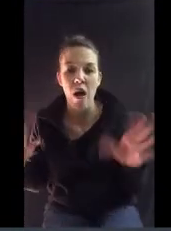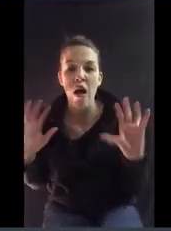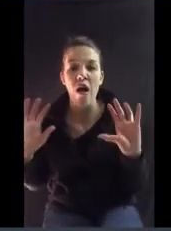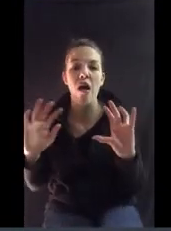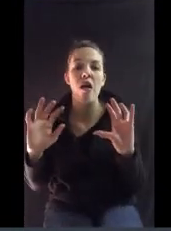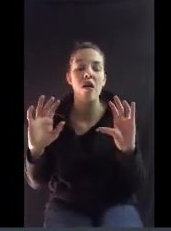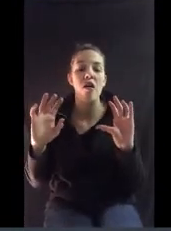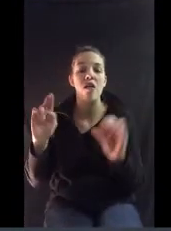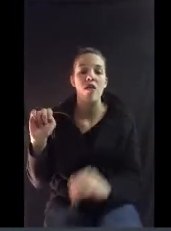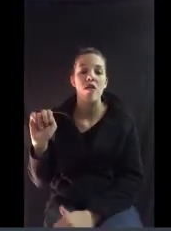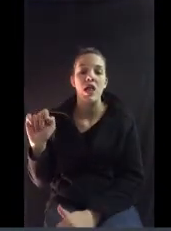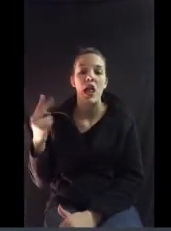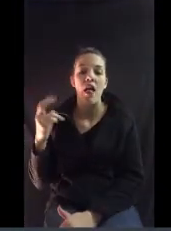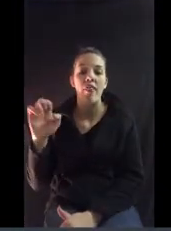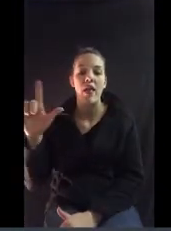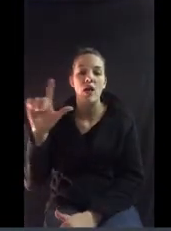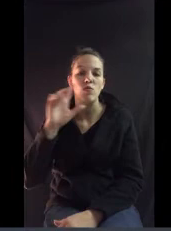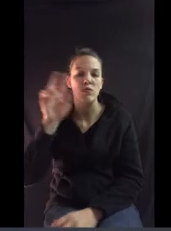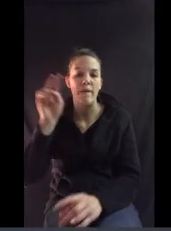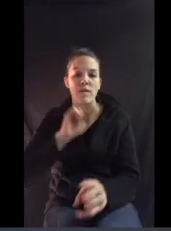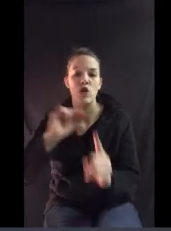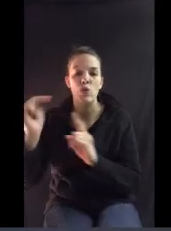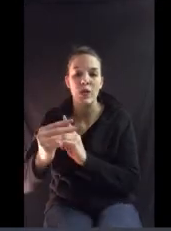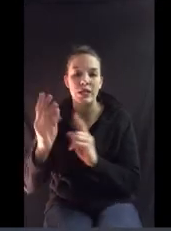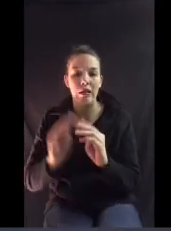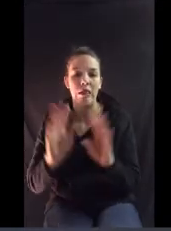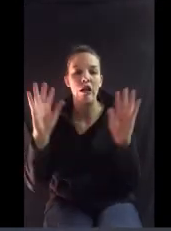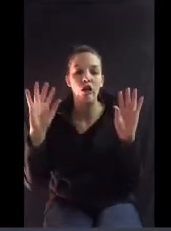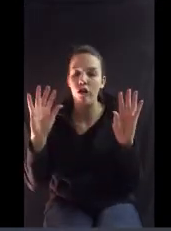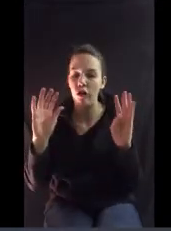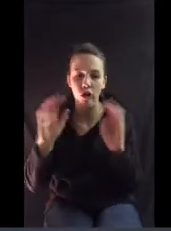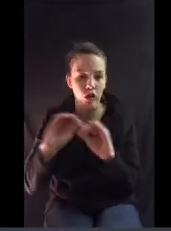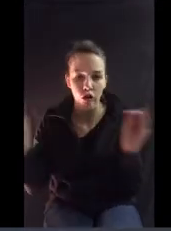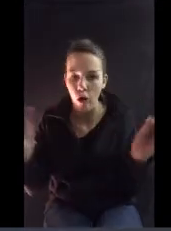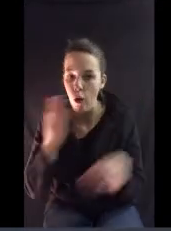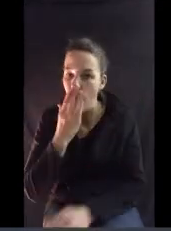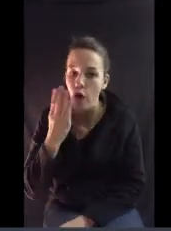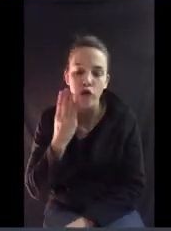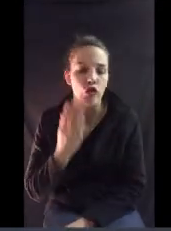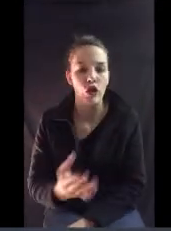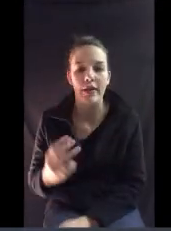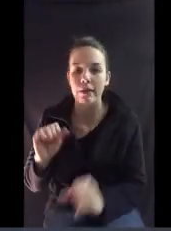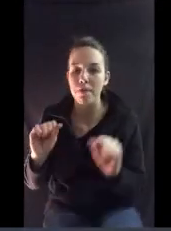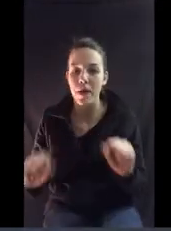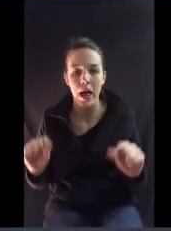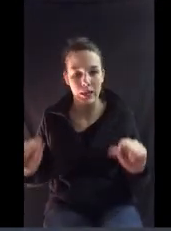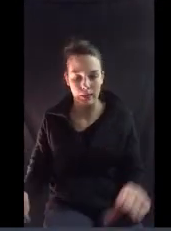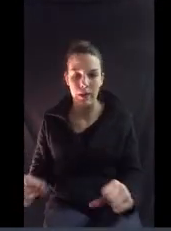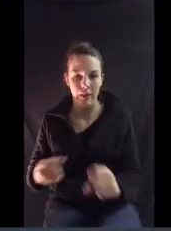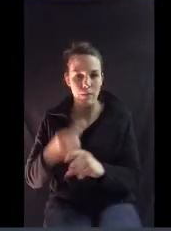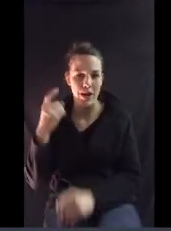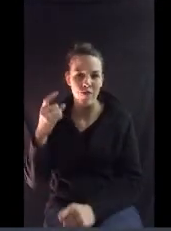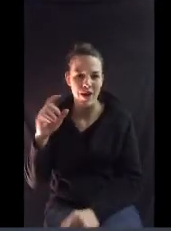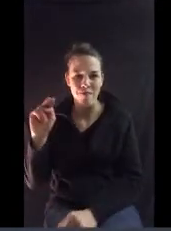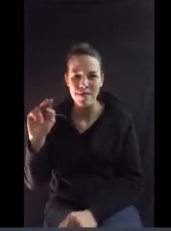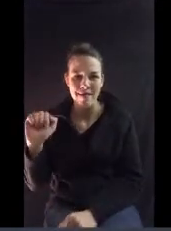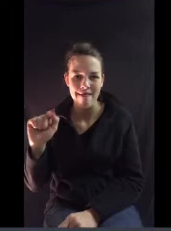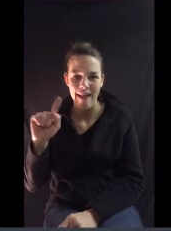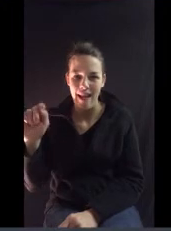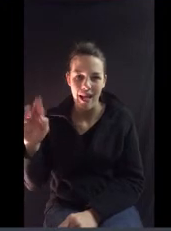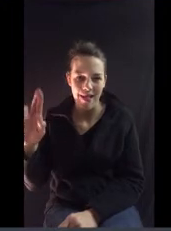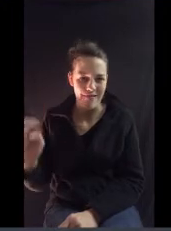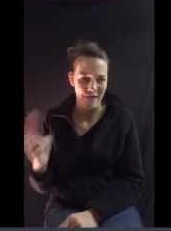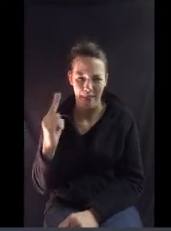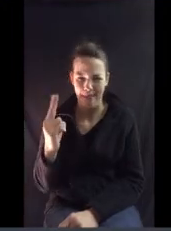want to hear anymore. Nathanael's view is clear. No good can possibly